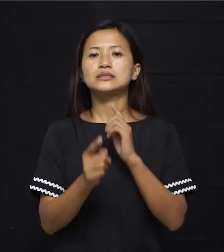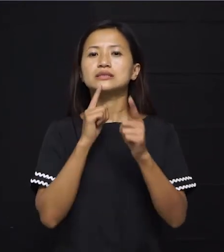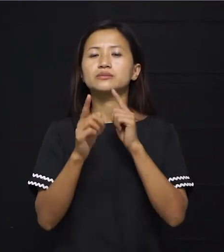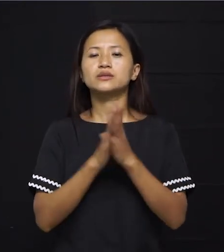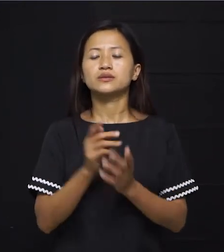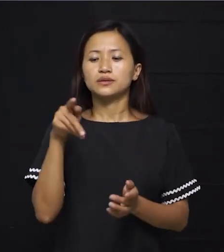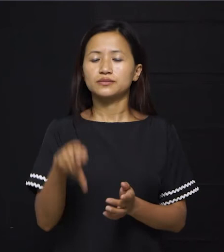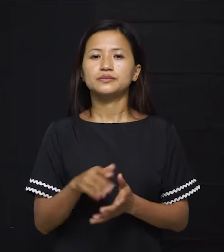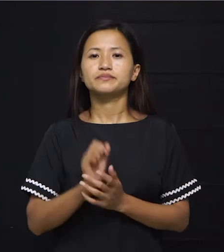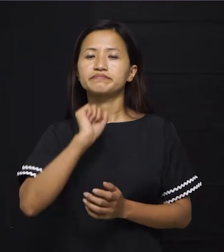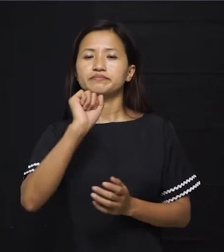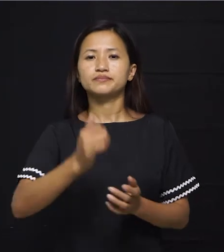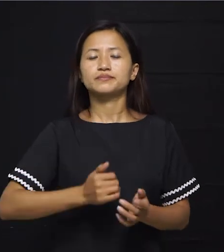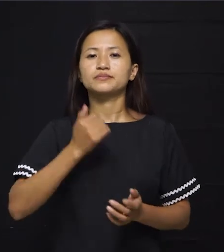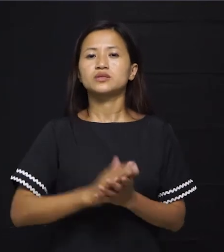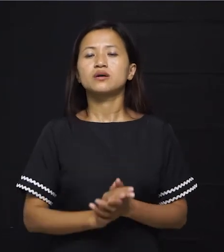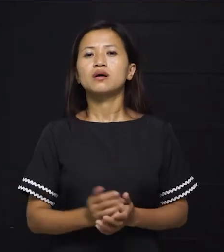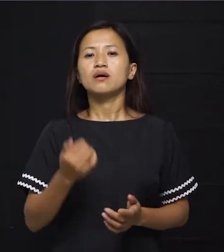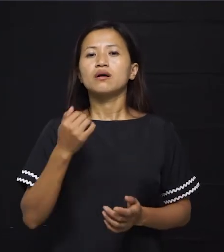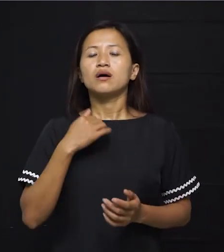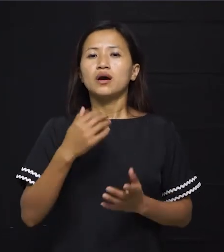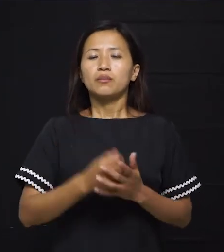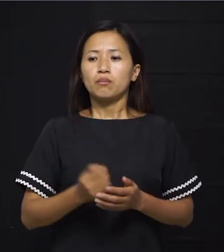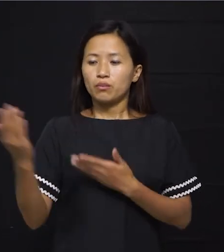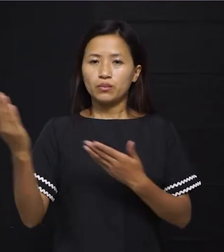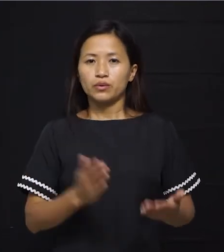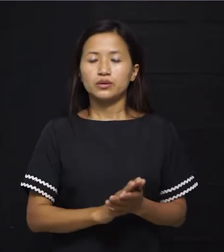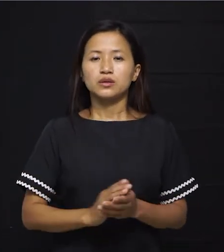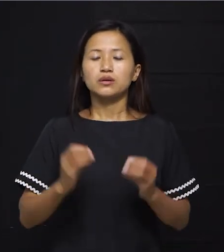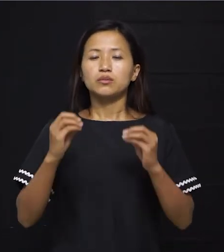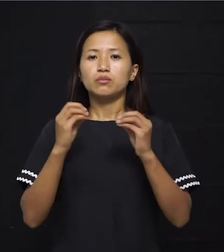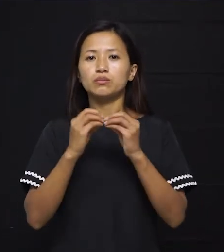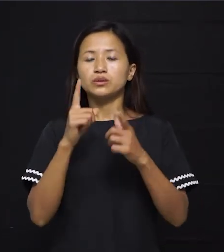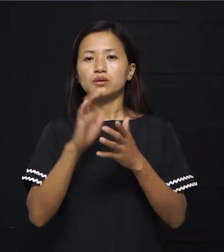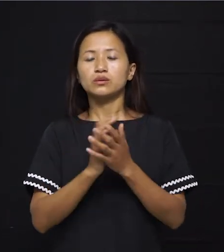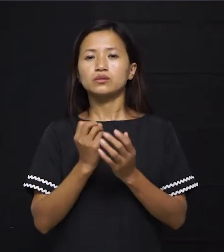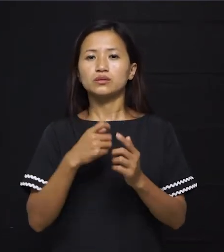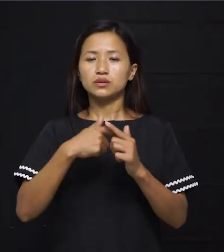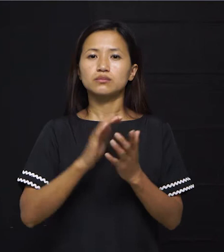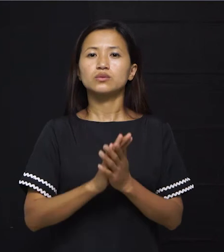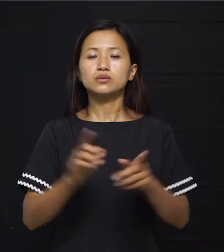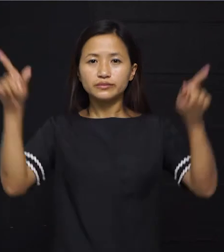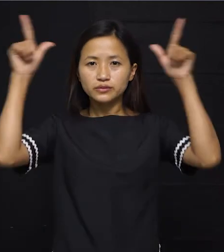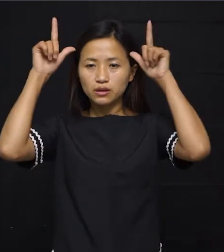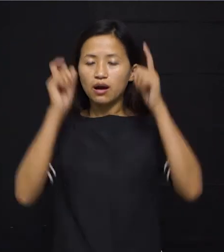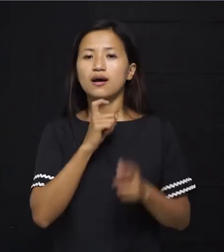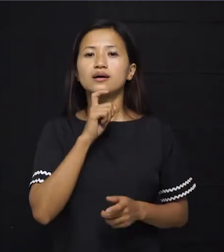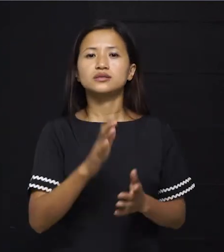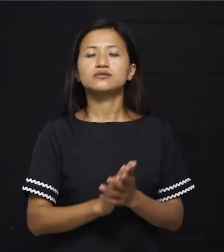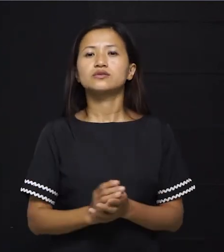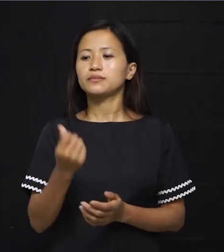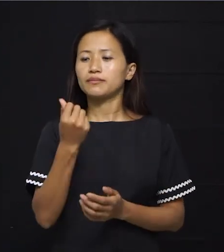Sahu said that, "I bought a bullock from this man. It died within a week. Now he is asking for the